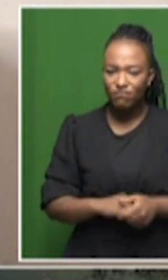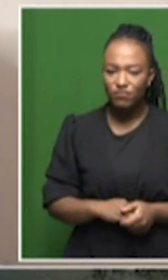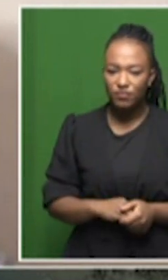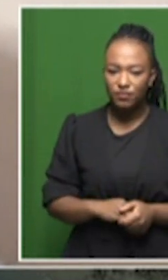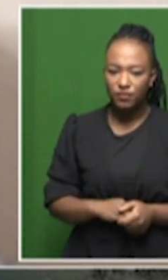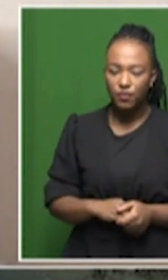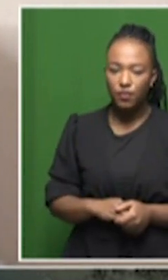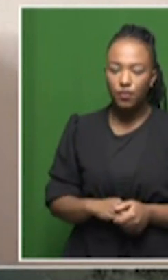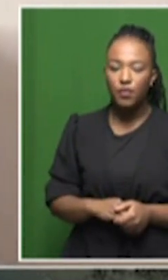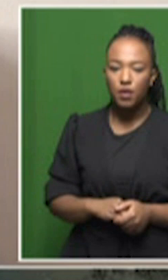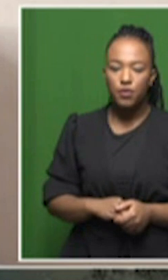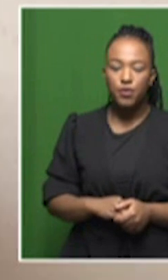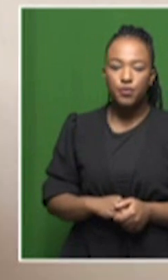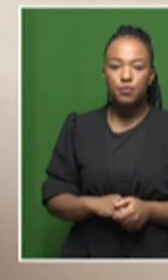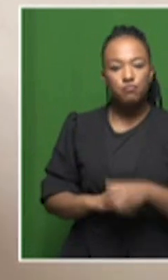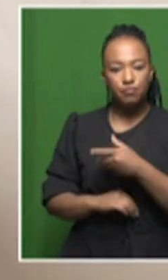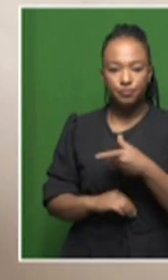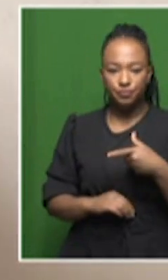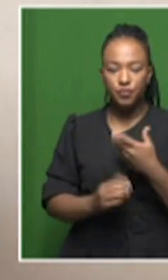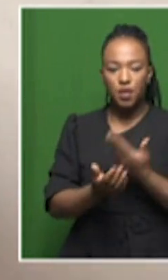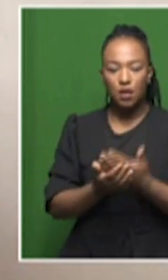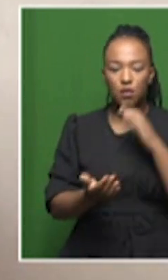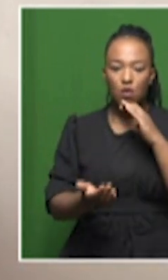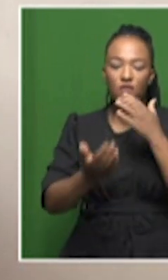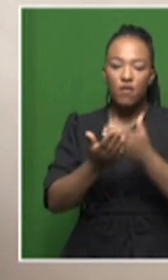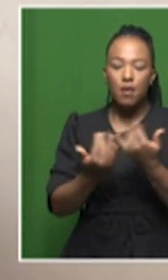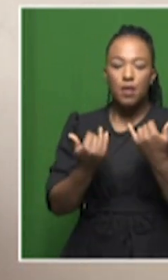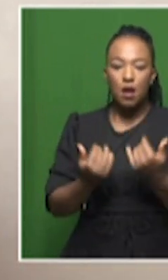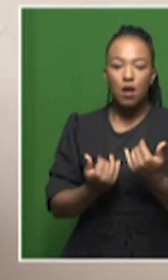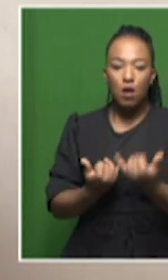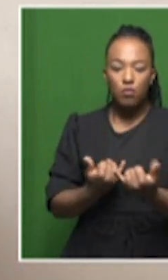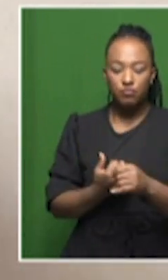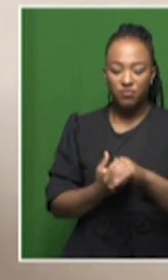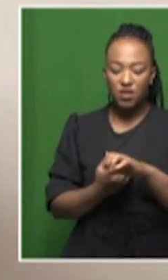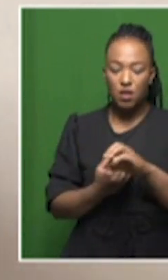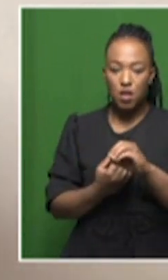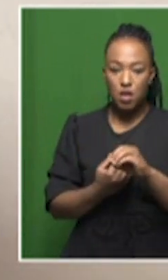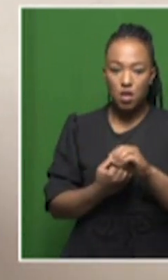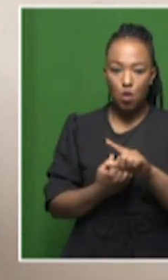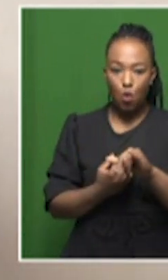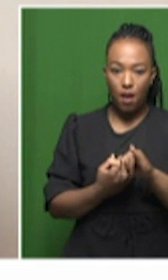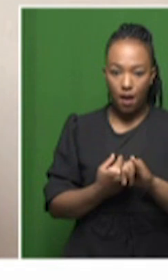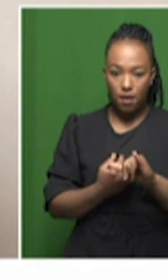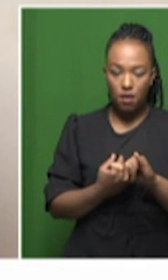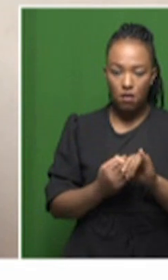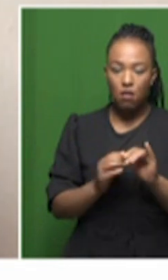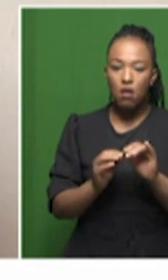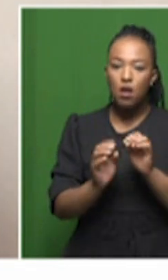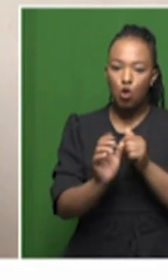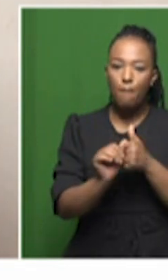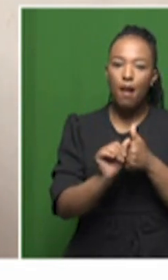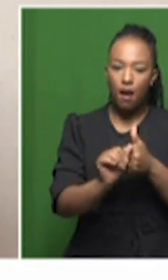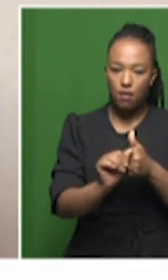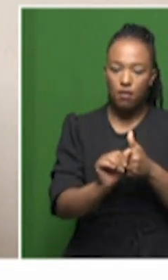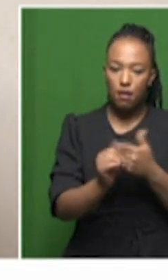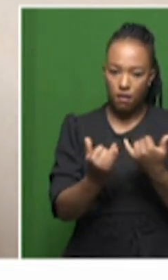Ma'am, I can confirm that the E. coli level has is now complying to the municipal to the